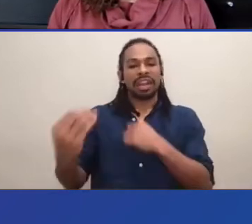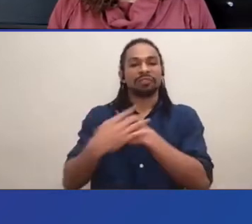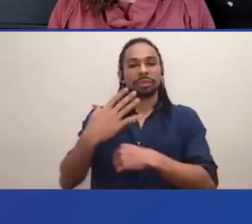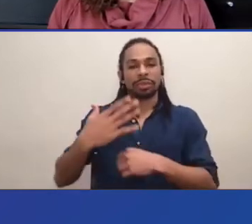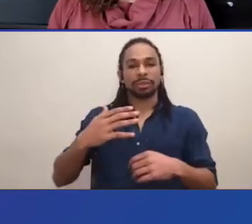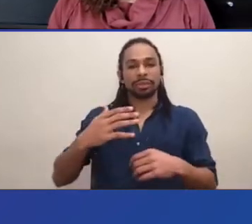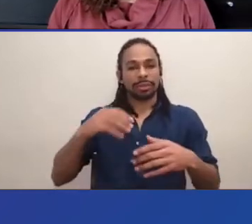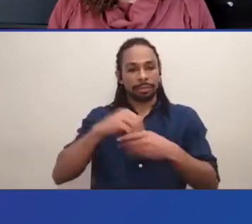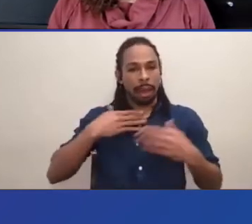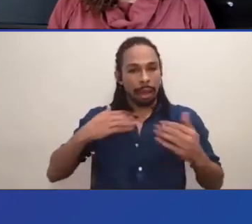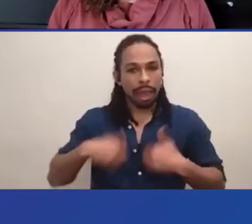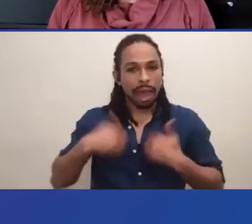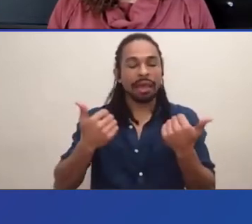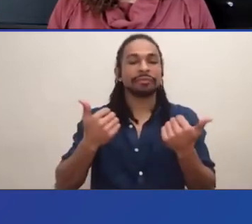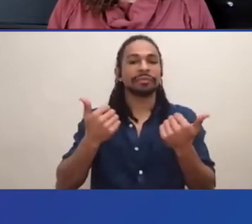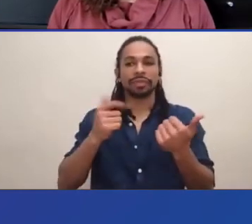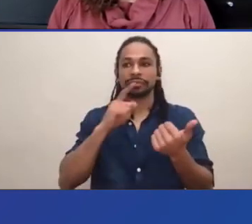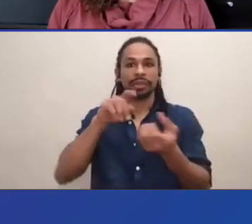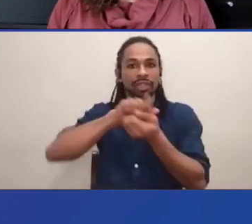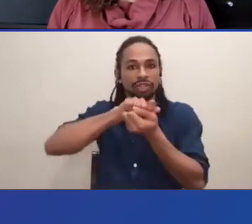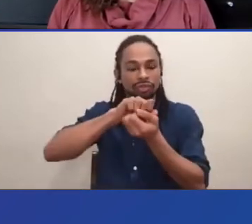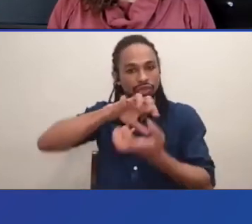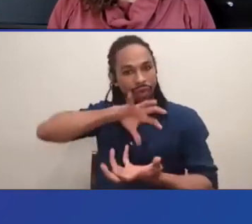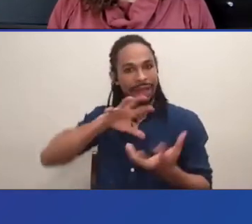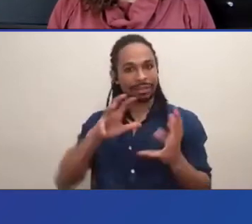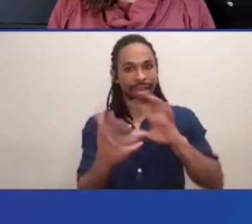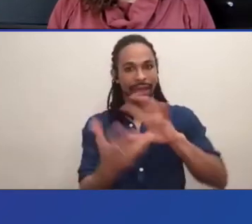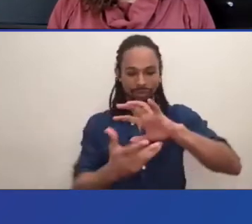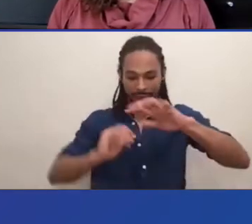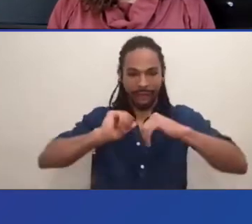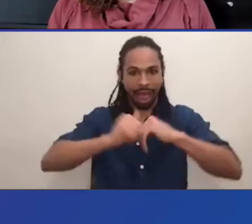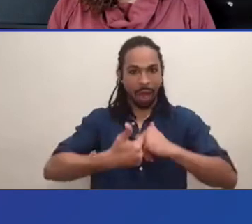organize, into the way I dance and move.